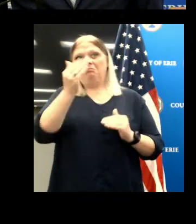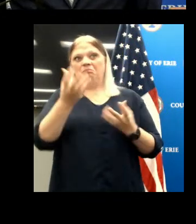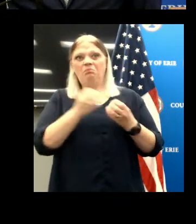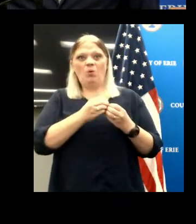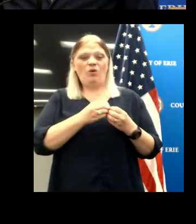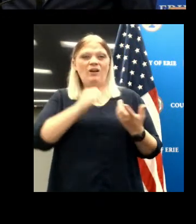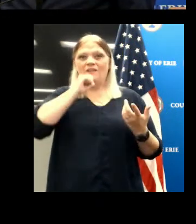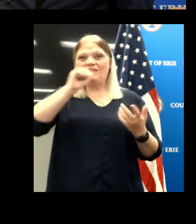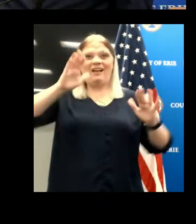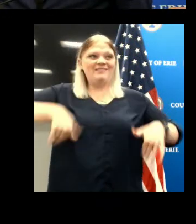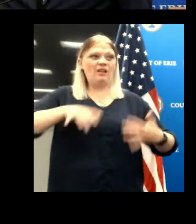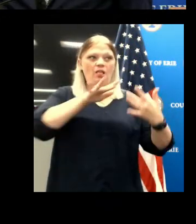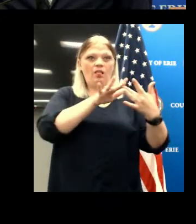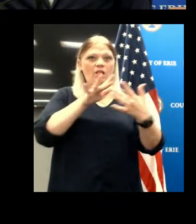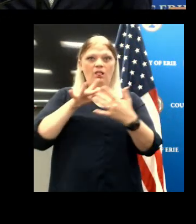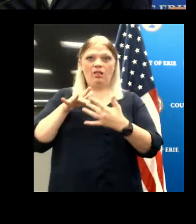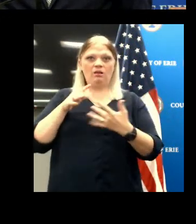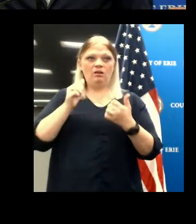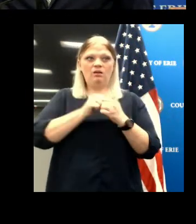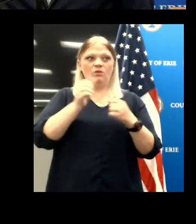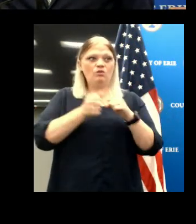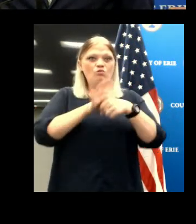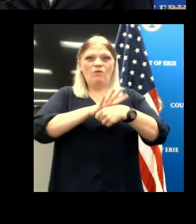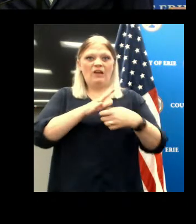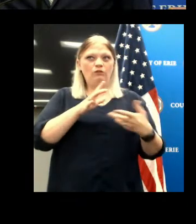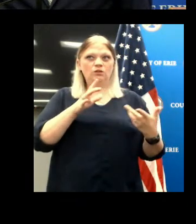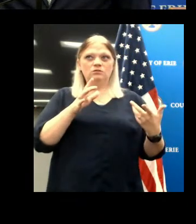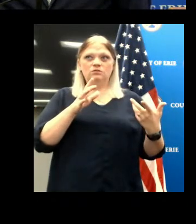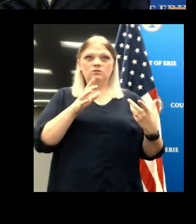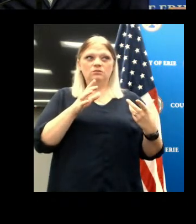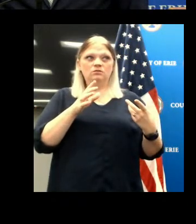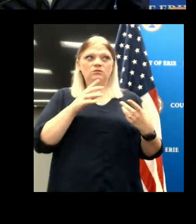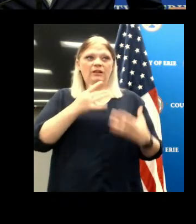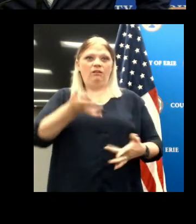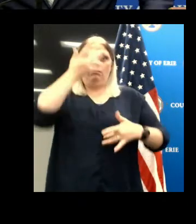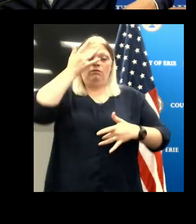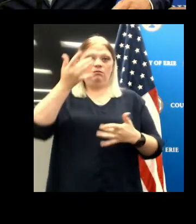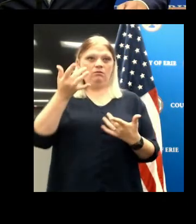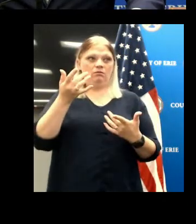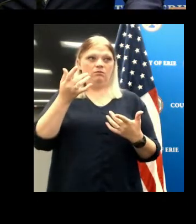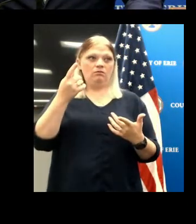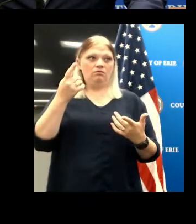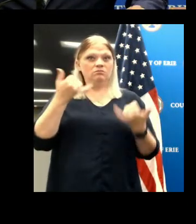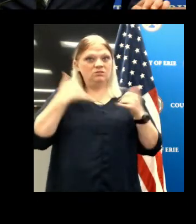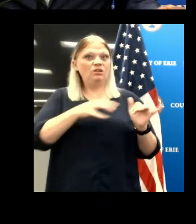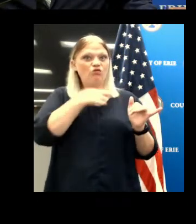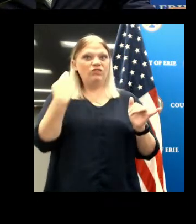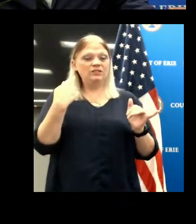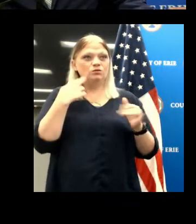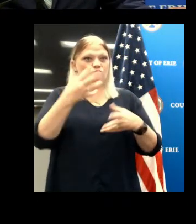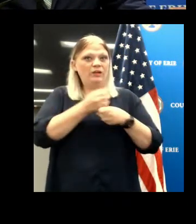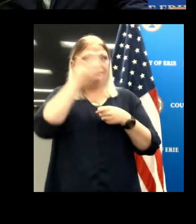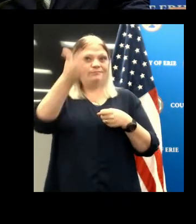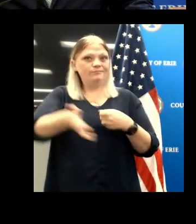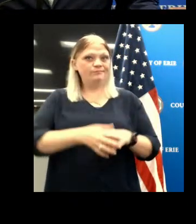have not come in contact with the coronavirus and contracted it and are at risk for contracting it in the future.